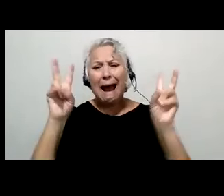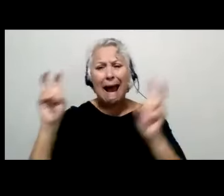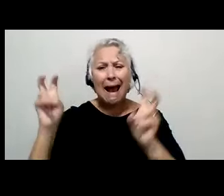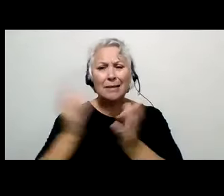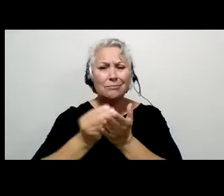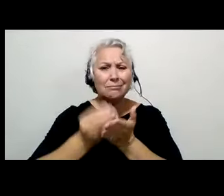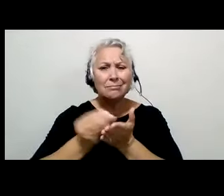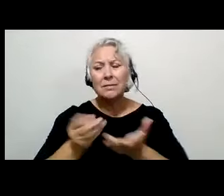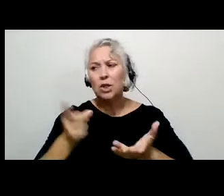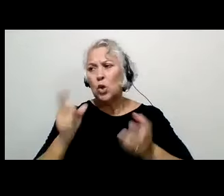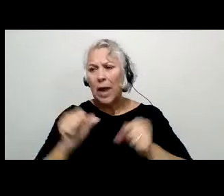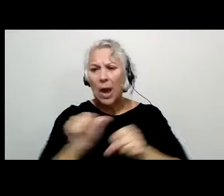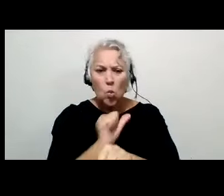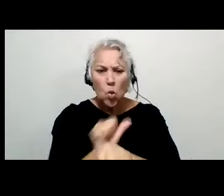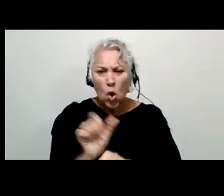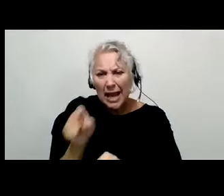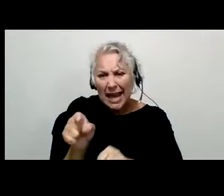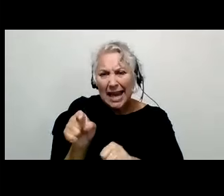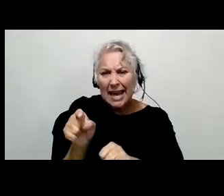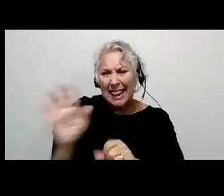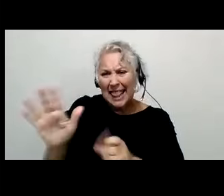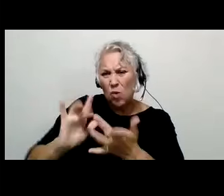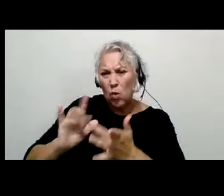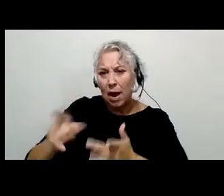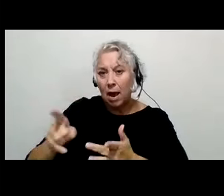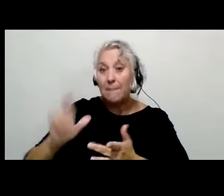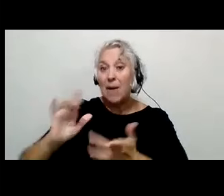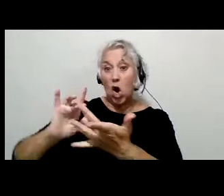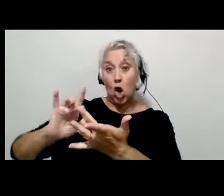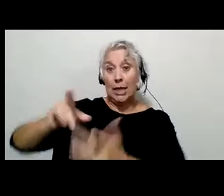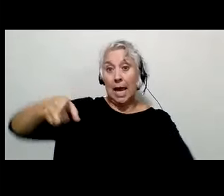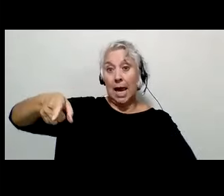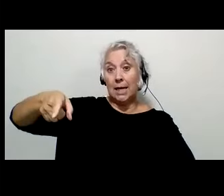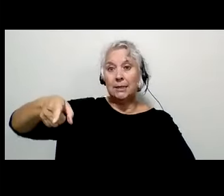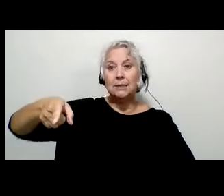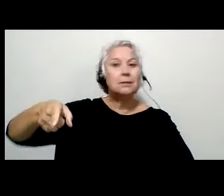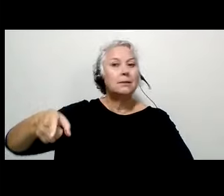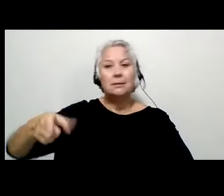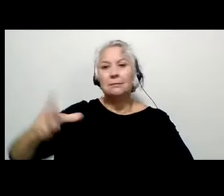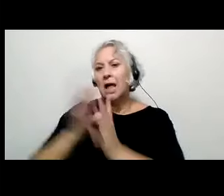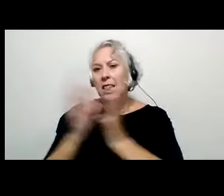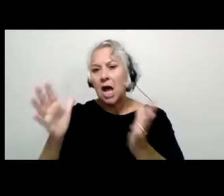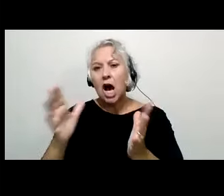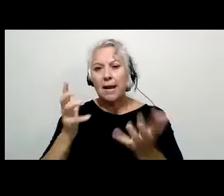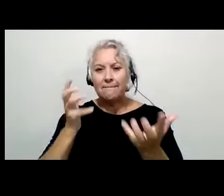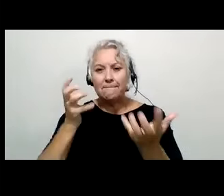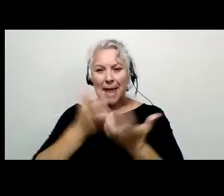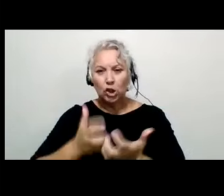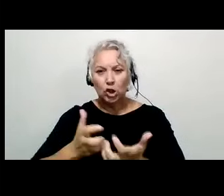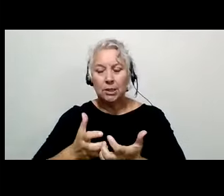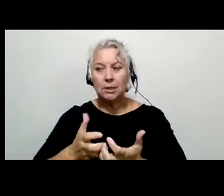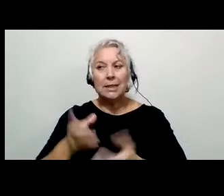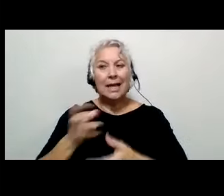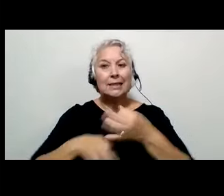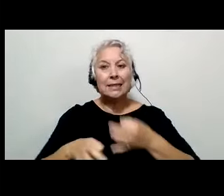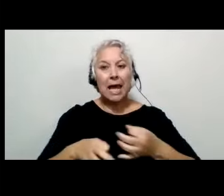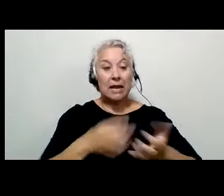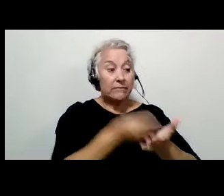in those sites that are online where they do a lot of matching. So instead of doing the money points in